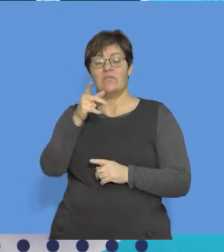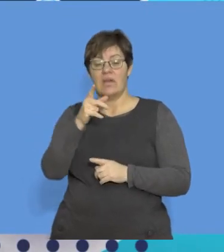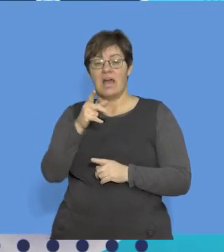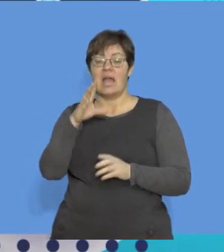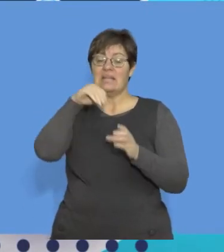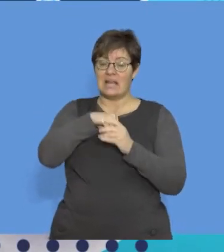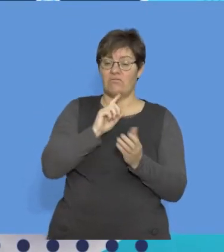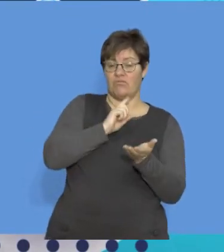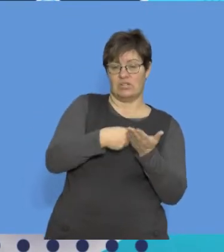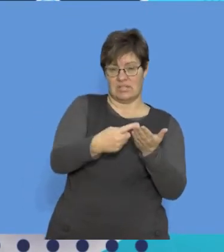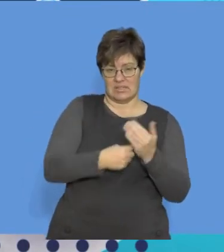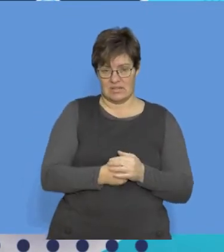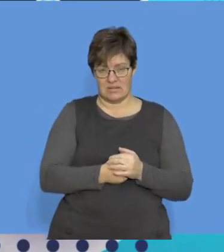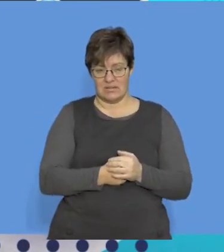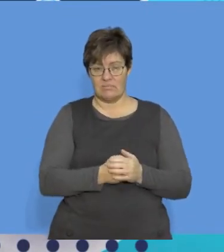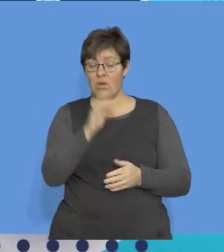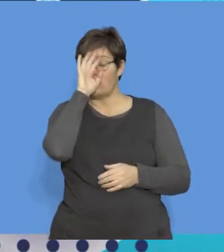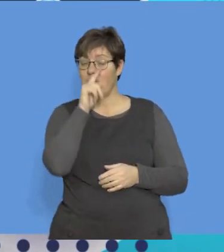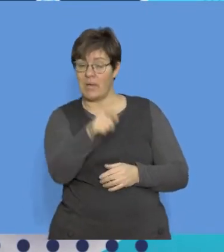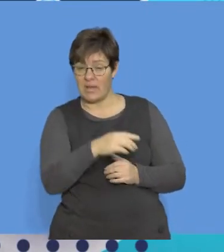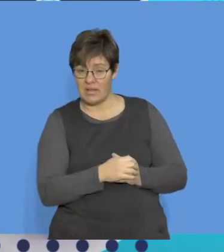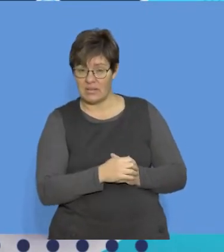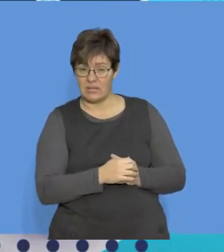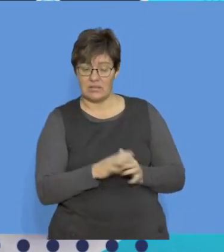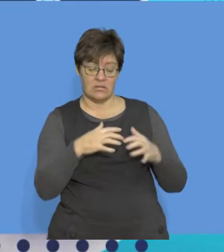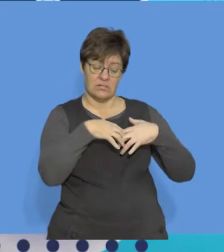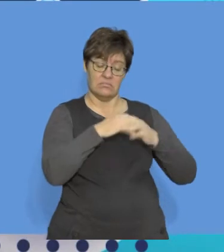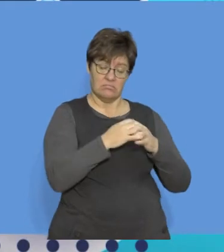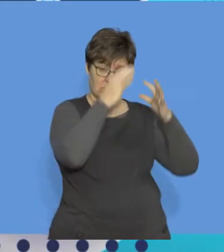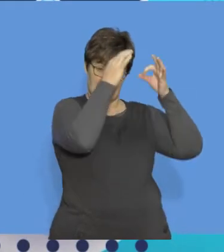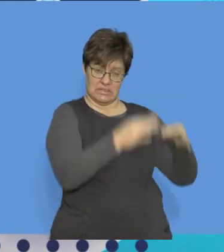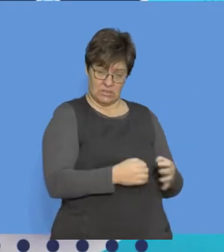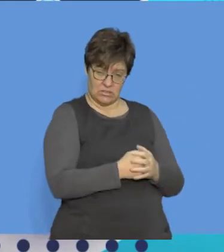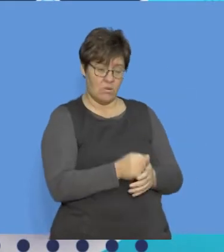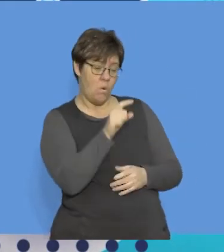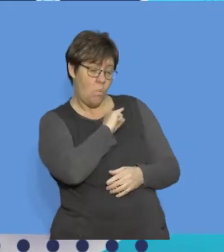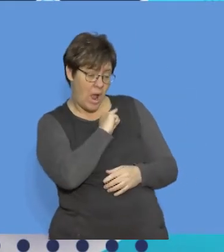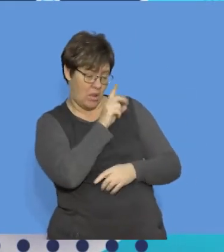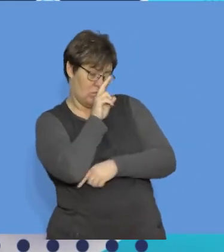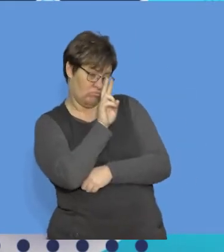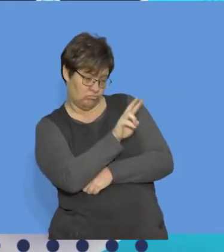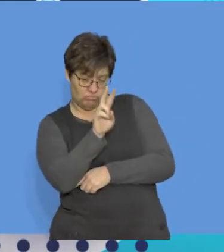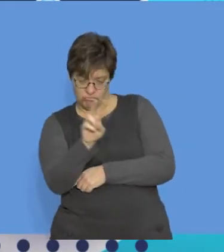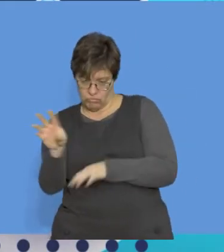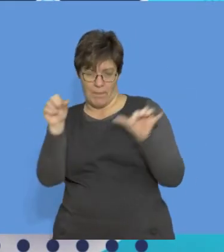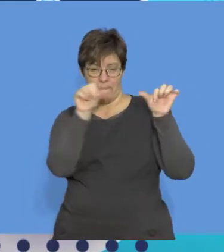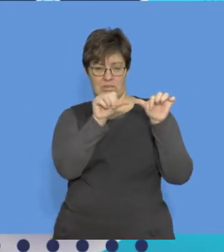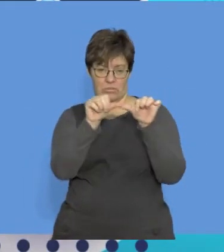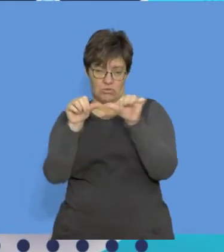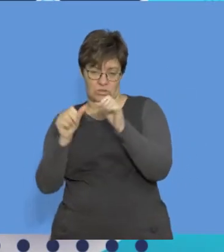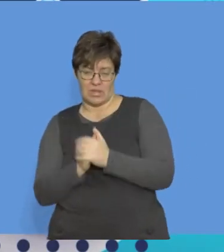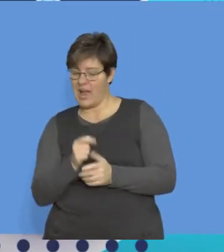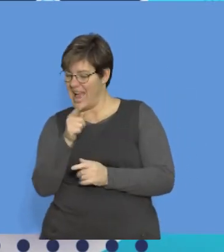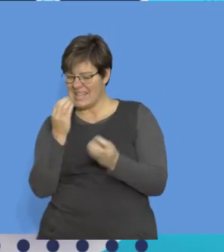reasoning. Let's just quickly remember. You make a conjuncture, right? After observing and measuring, you refine